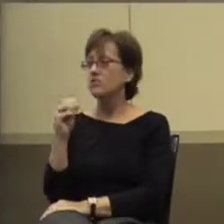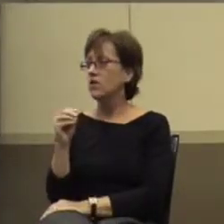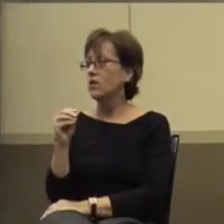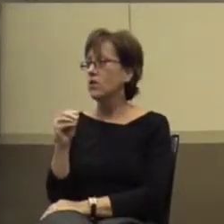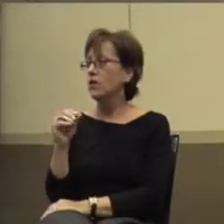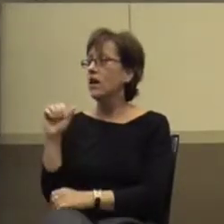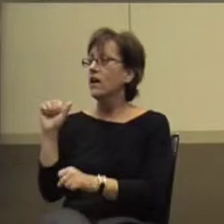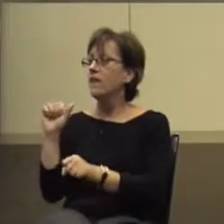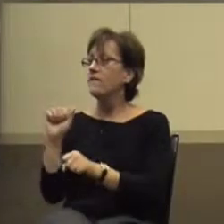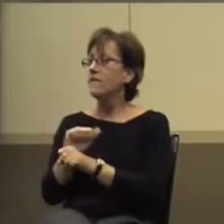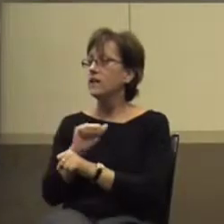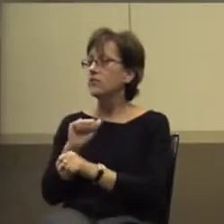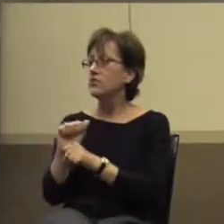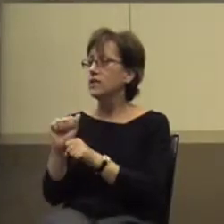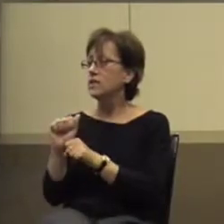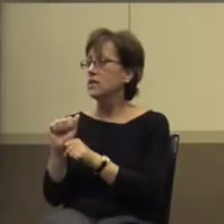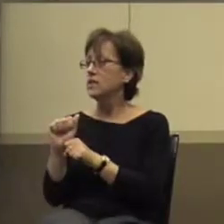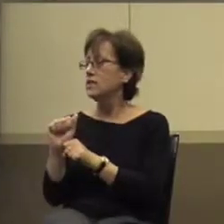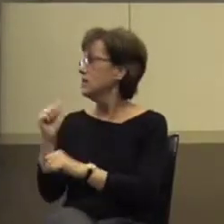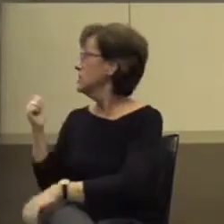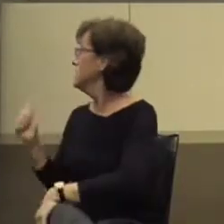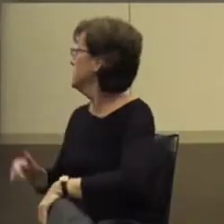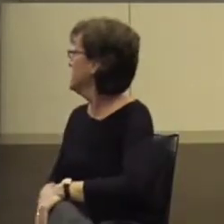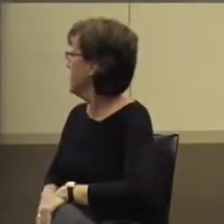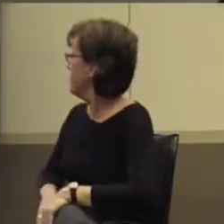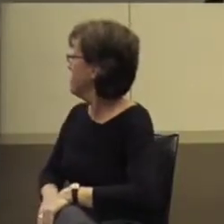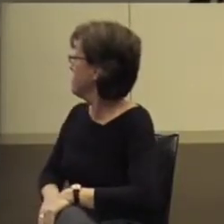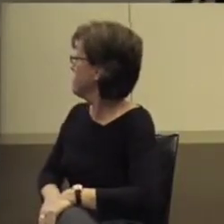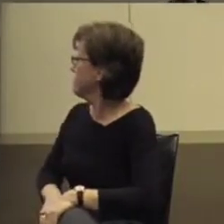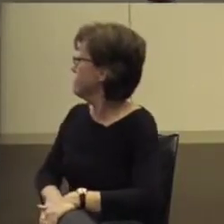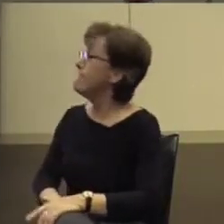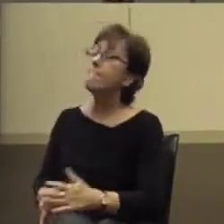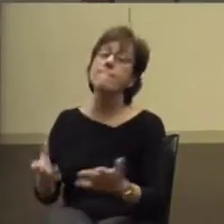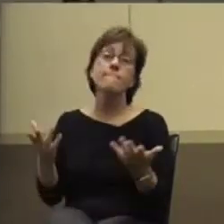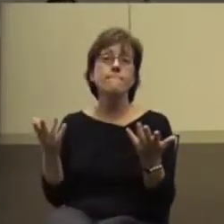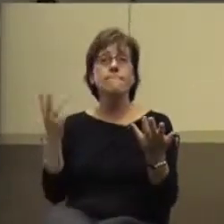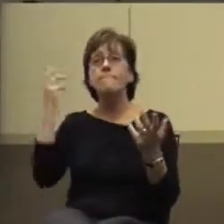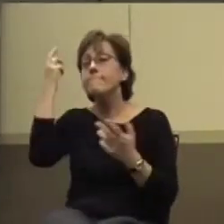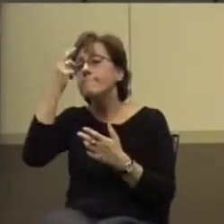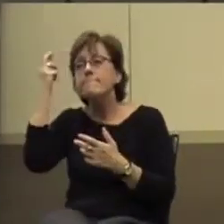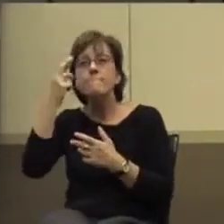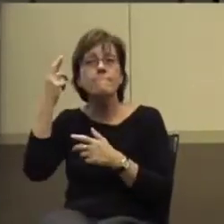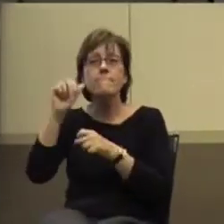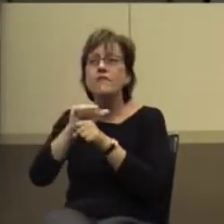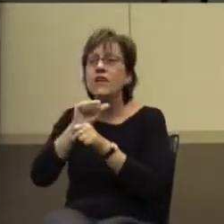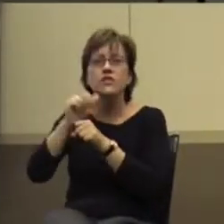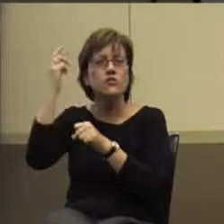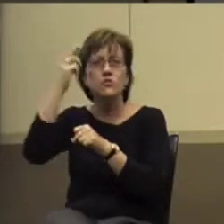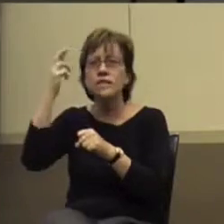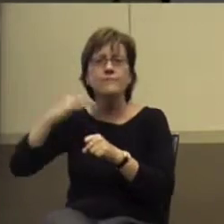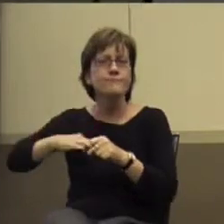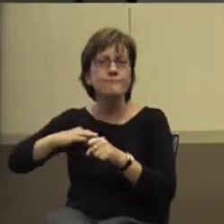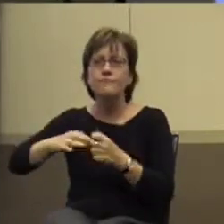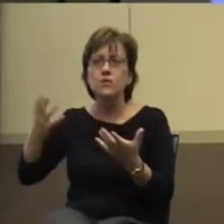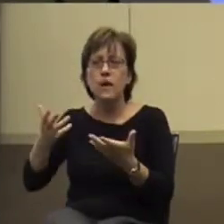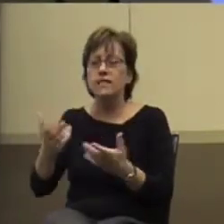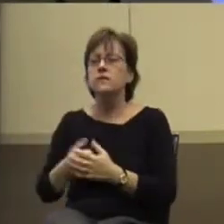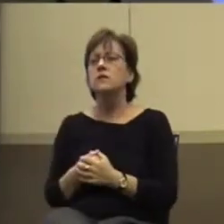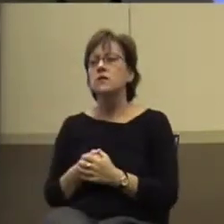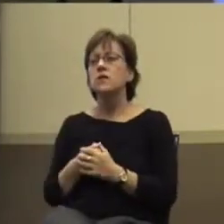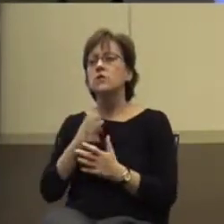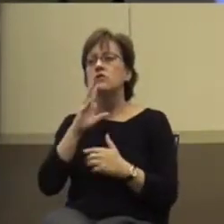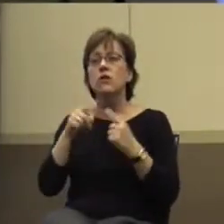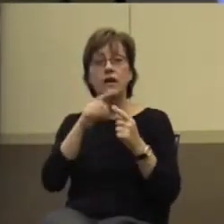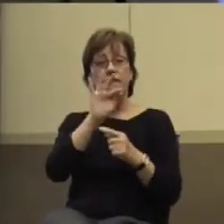So function, it's a little complicated. I know, like on this, like the FAST talked about sensory being